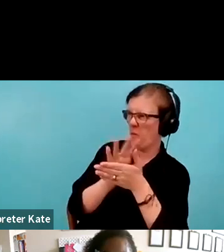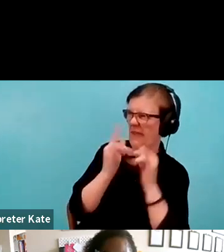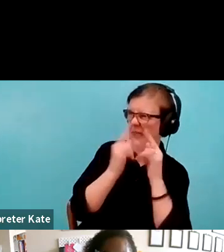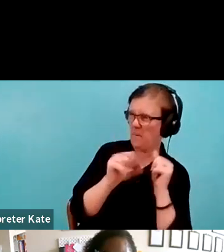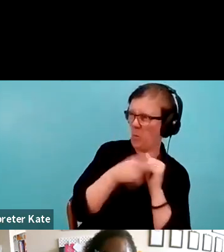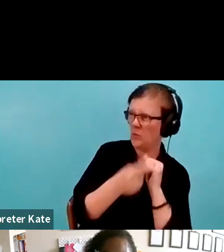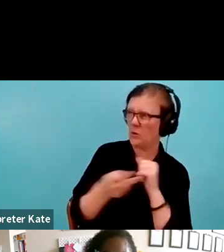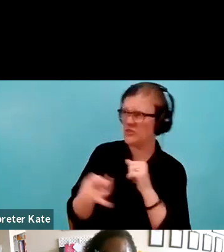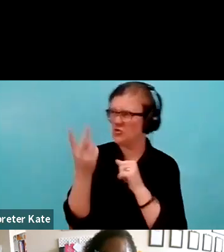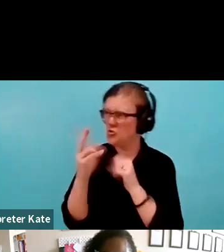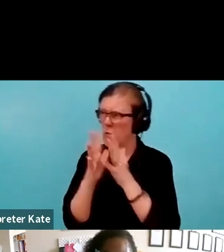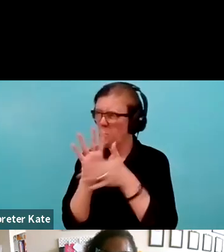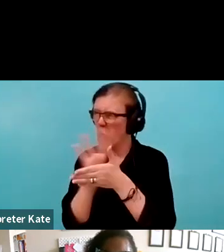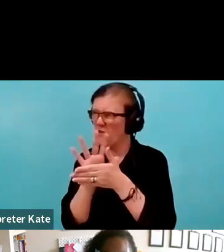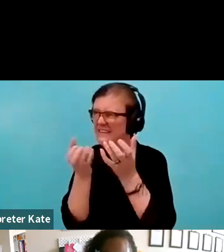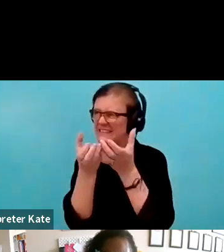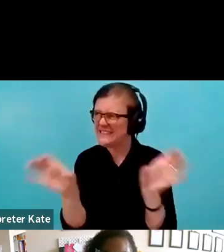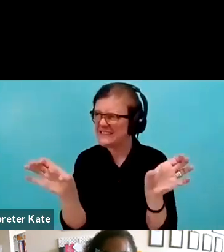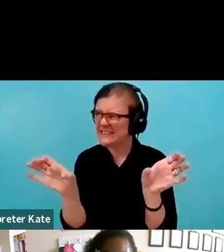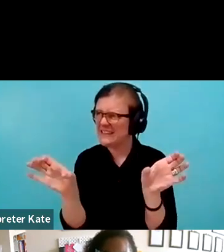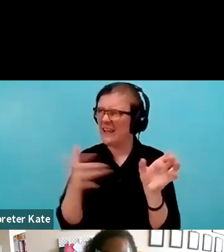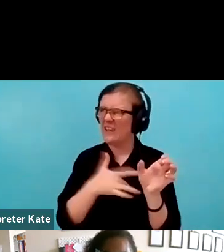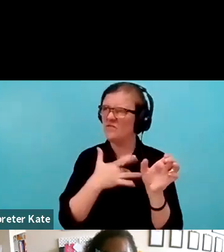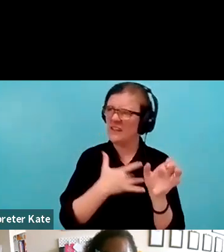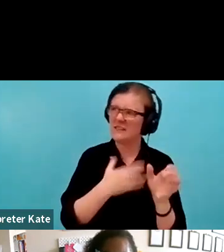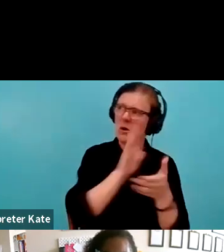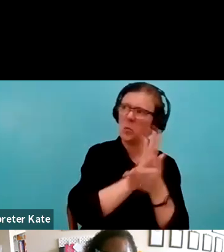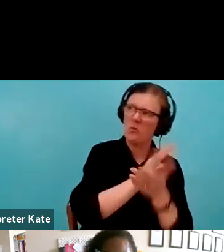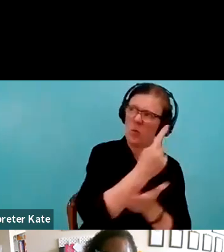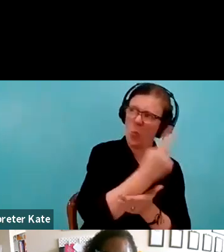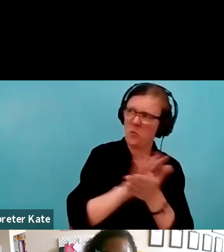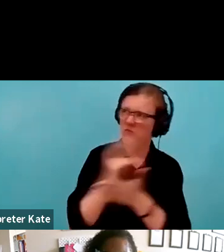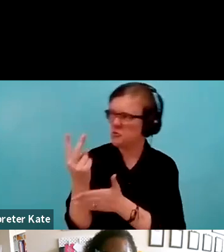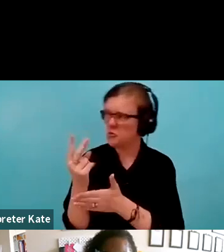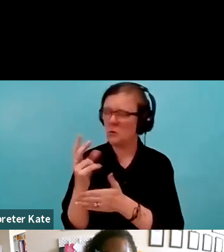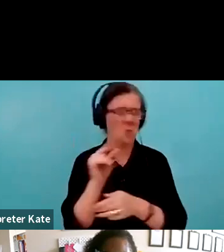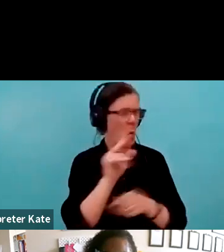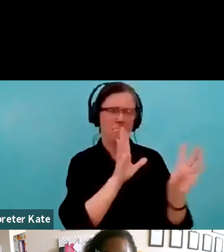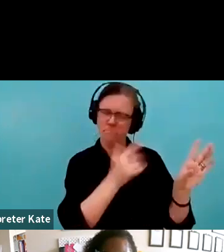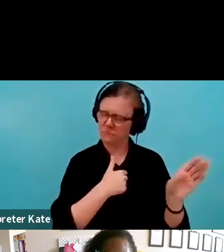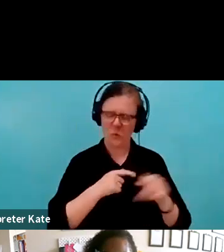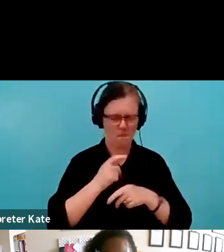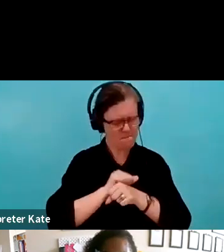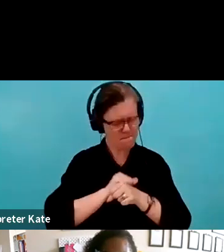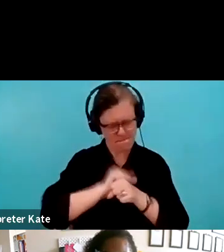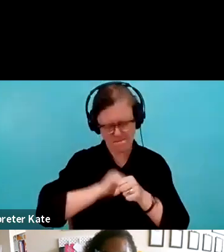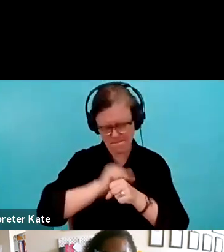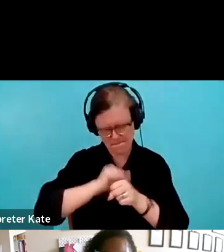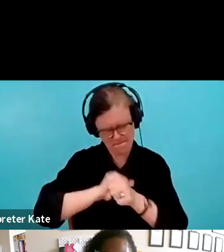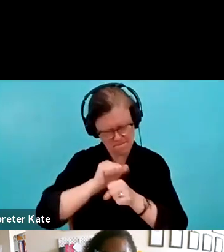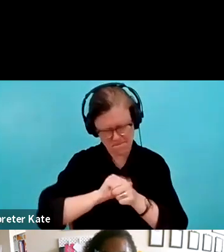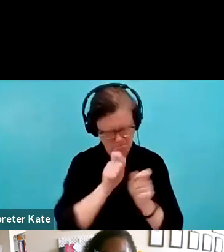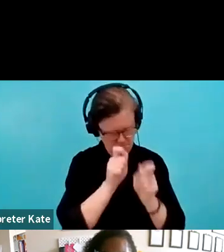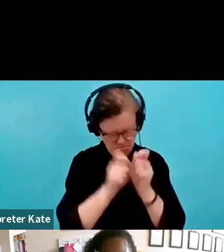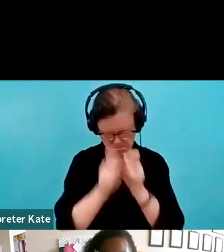2 films? It feels like 2 chapters. And we just kept at it and at it and at it and at it until